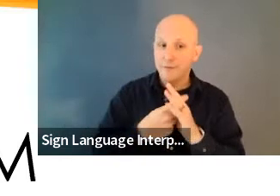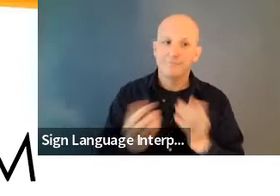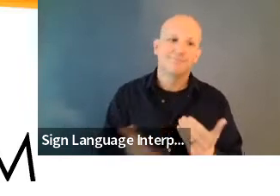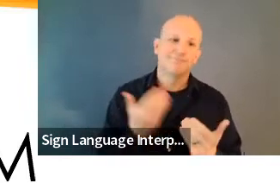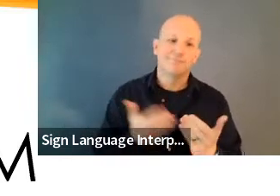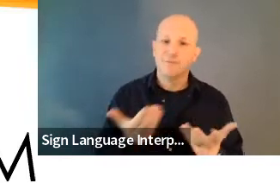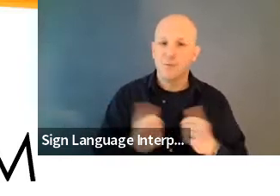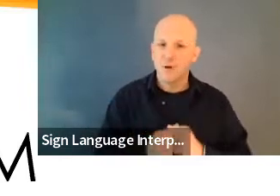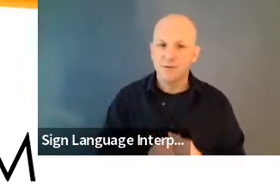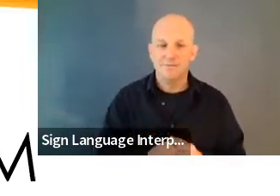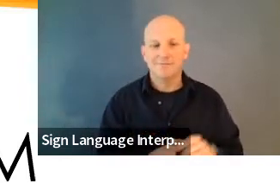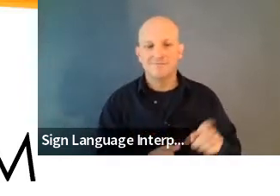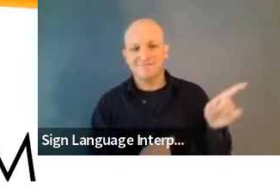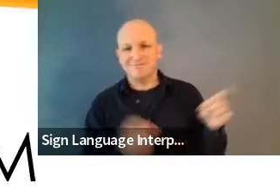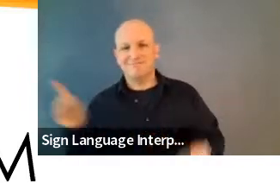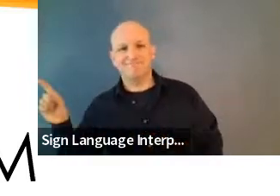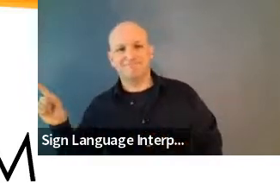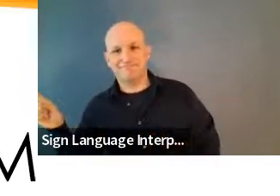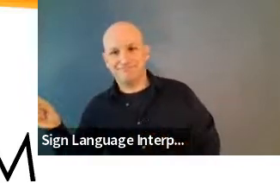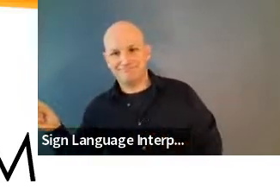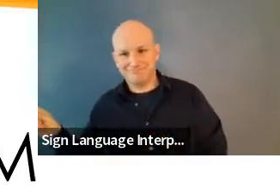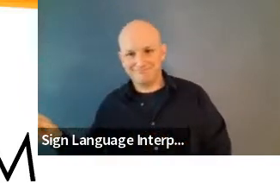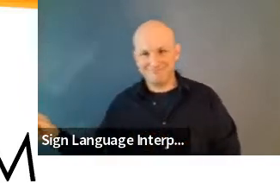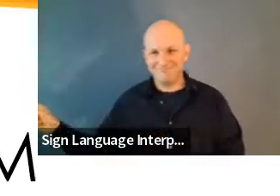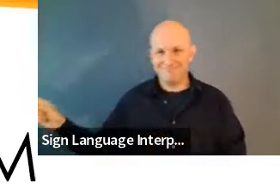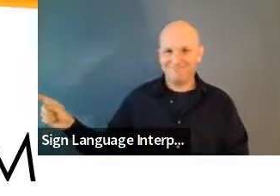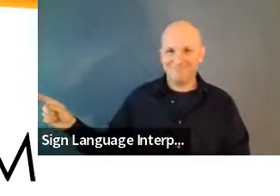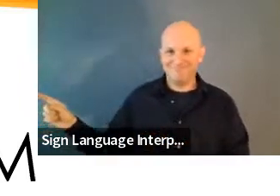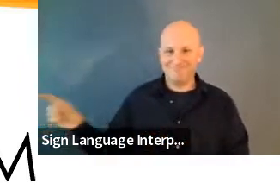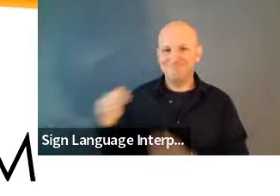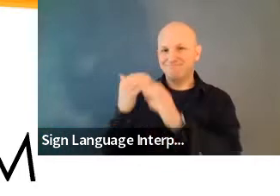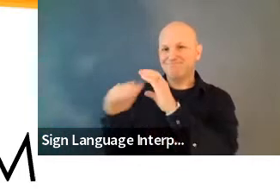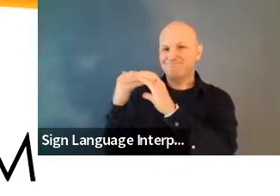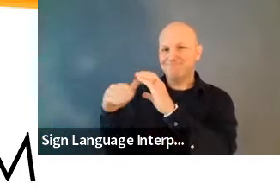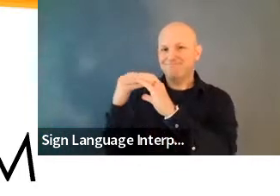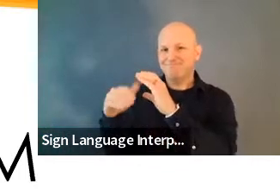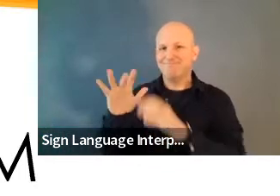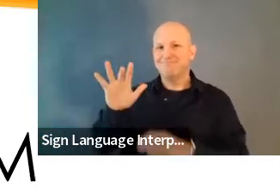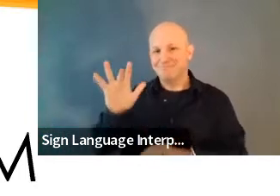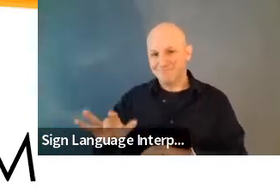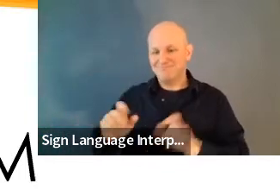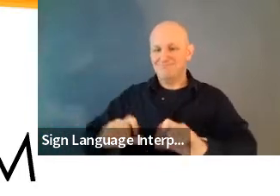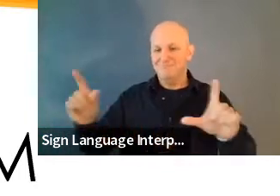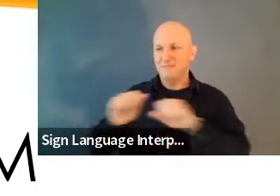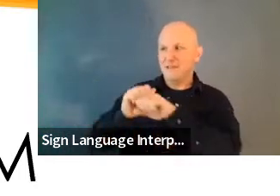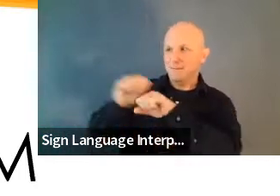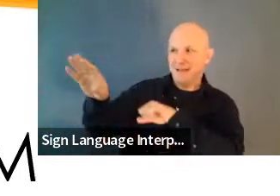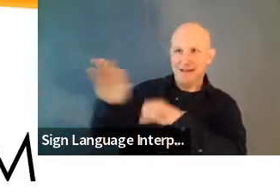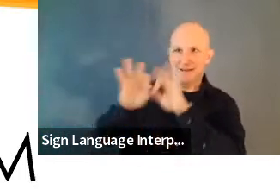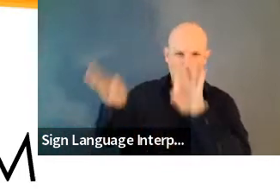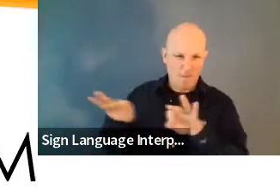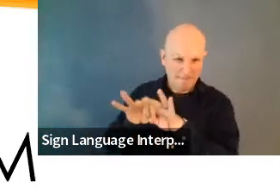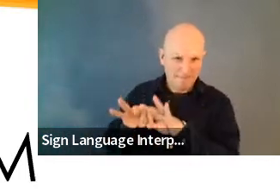for students to go on our website to submit an interest form online. This will immediately notify us that they are interested in our